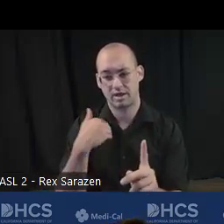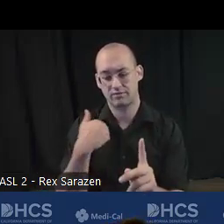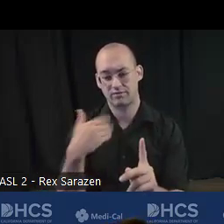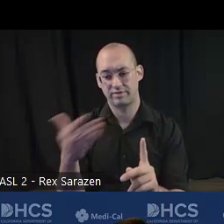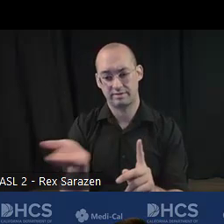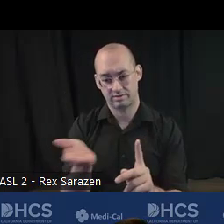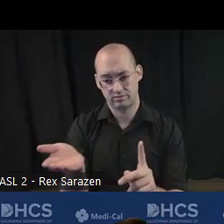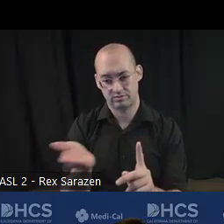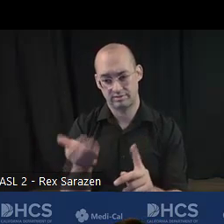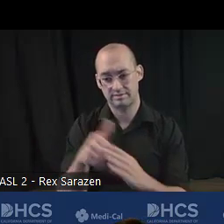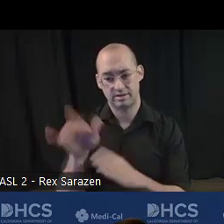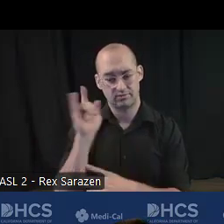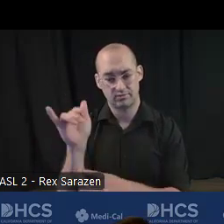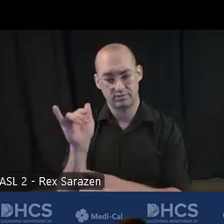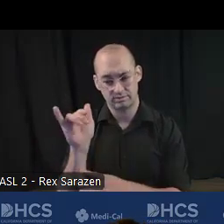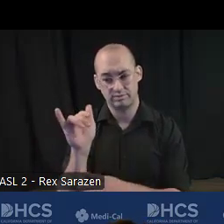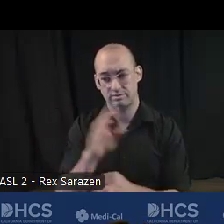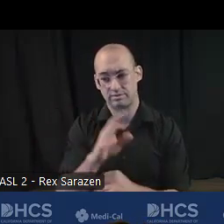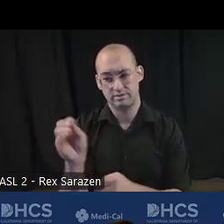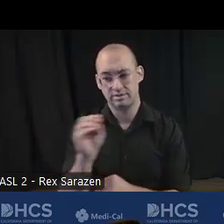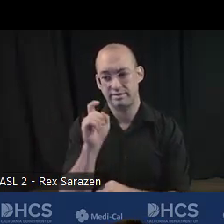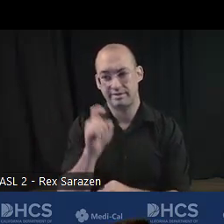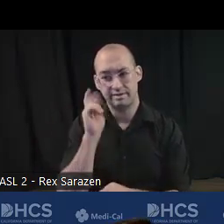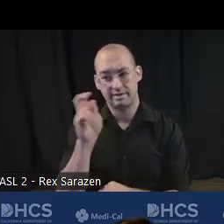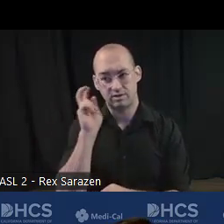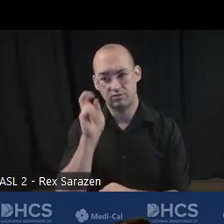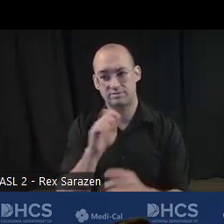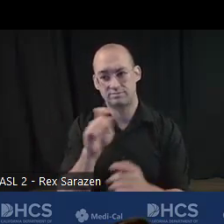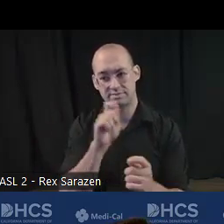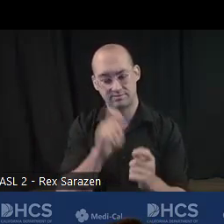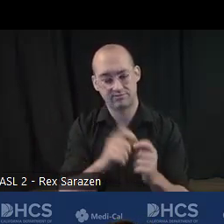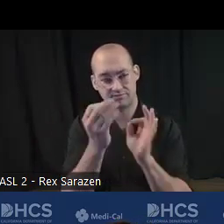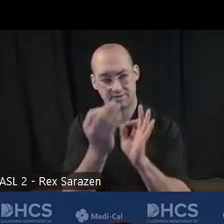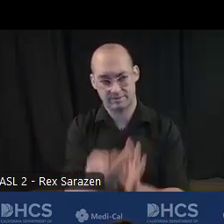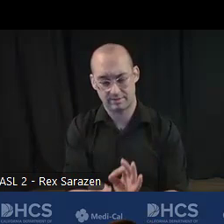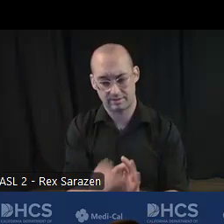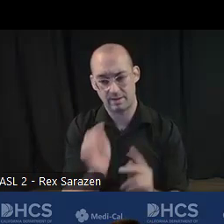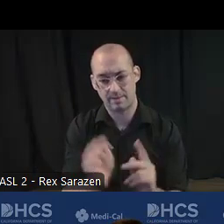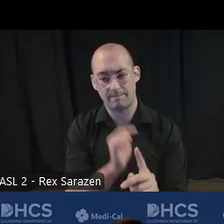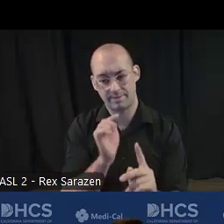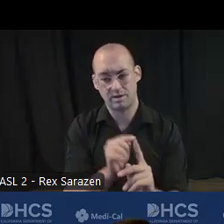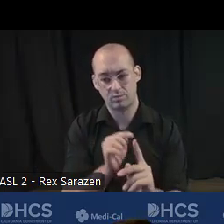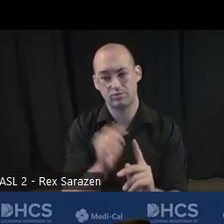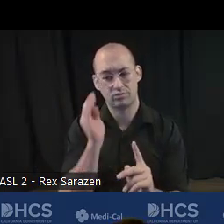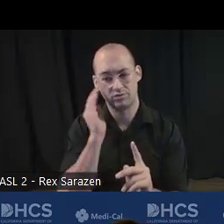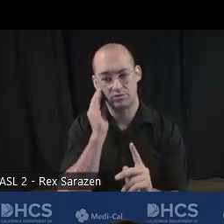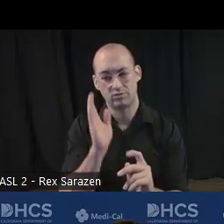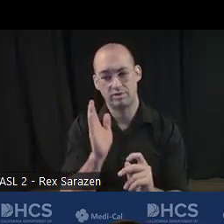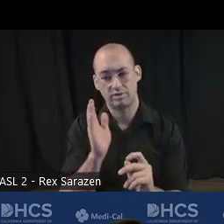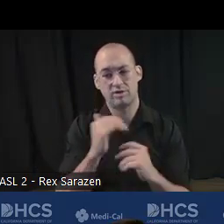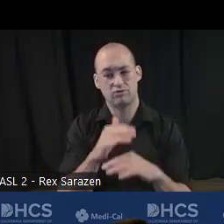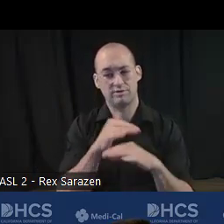in California and need to hear specific feedback about the